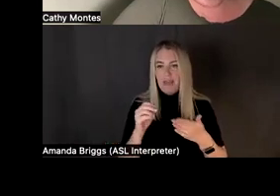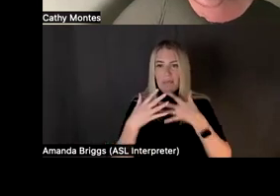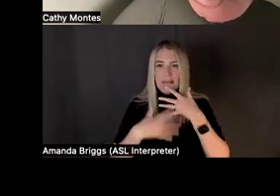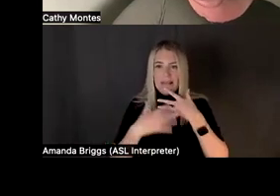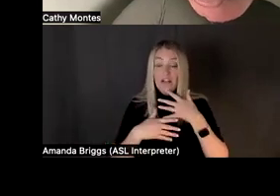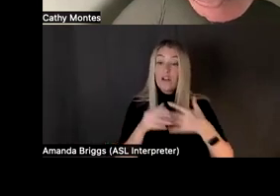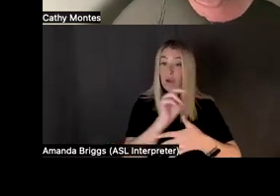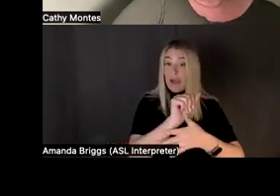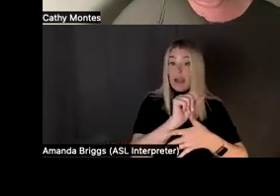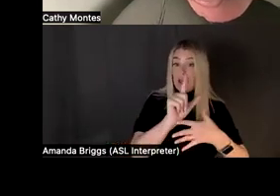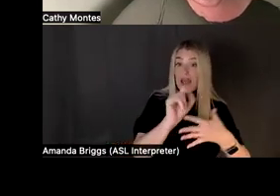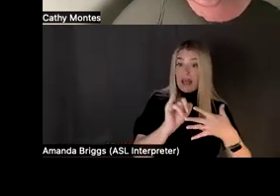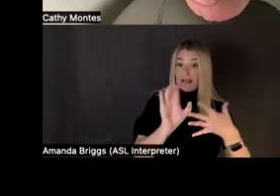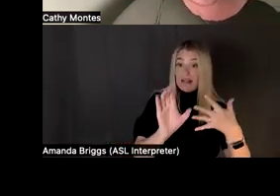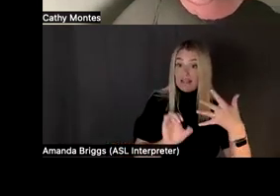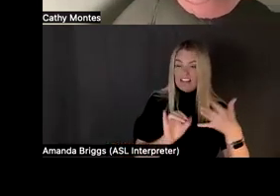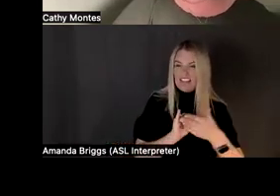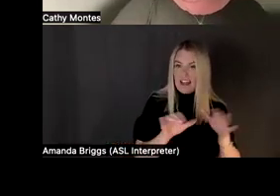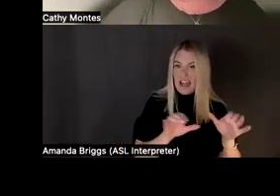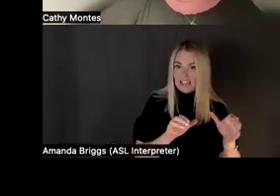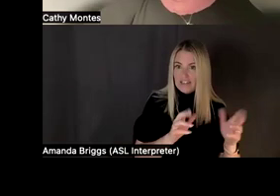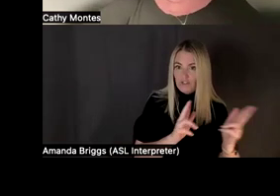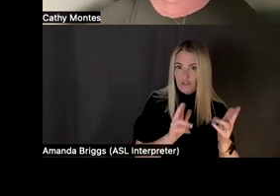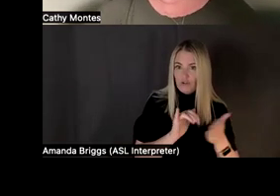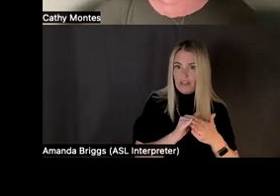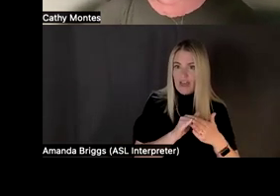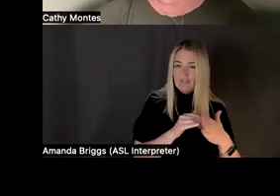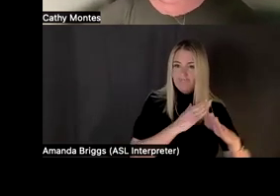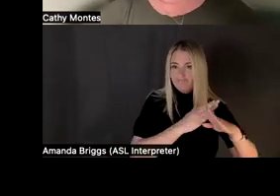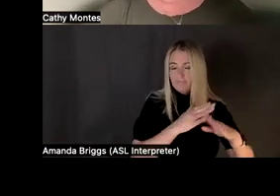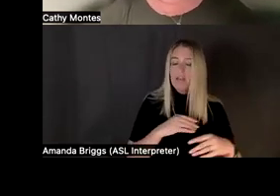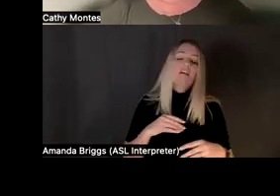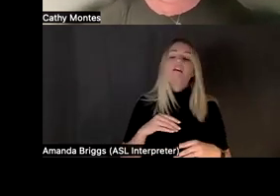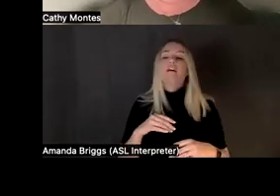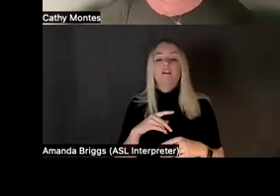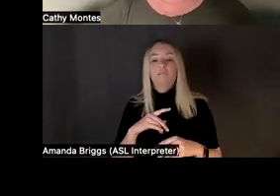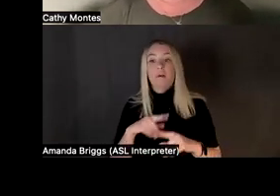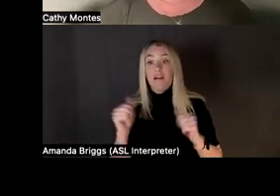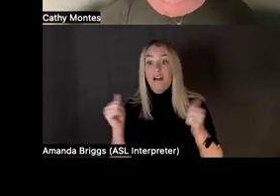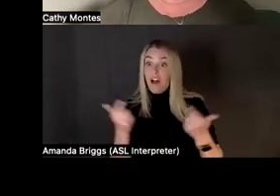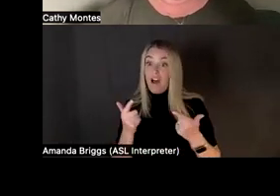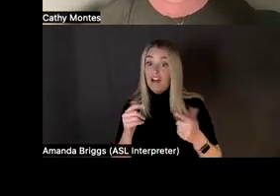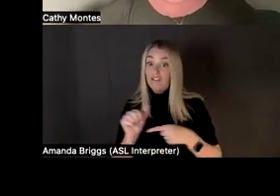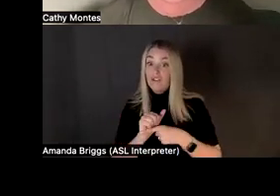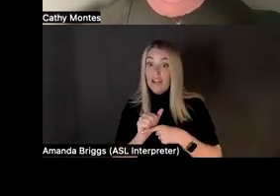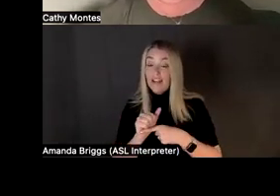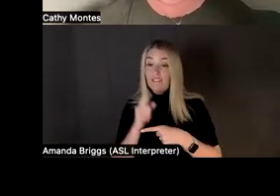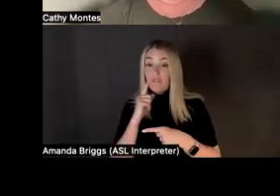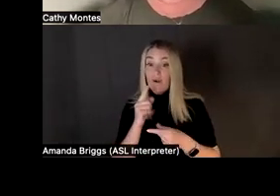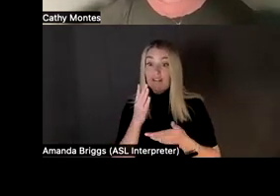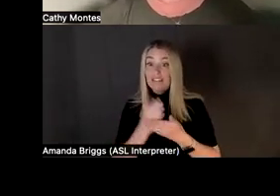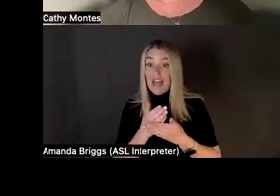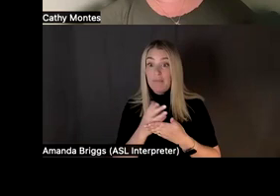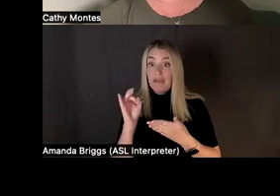ALICE active shooter counter training, everybody's trained in stopping